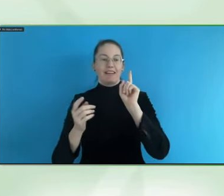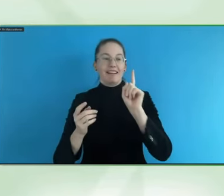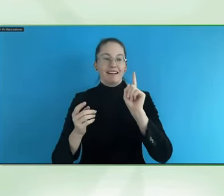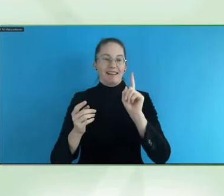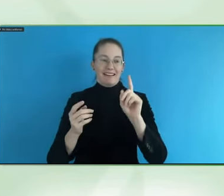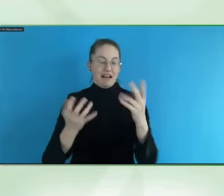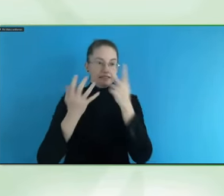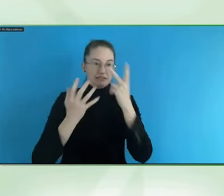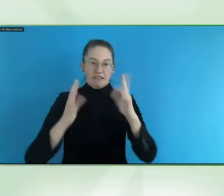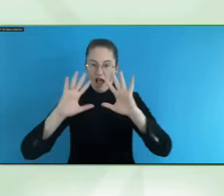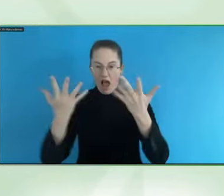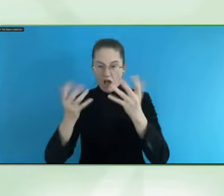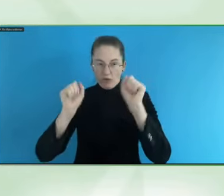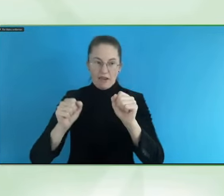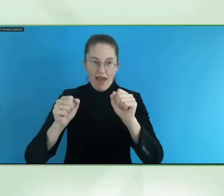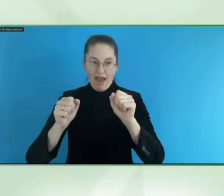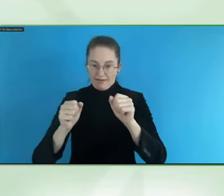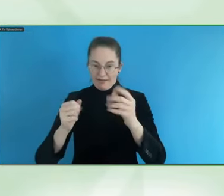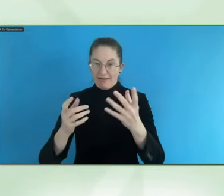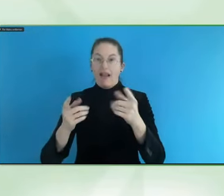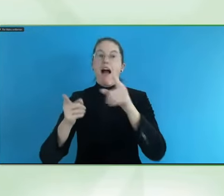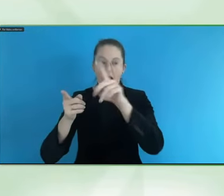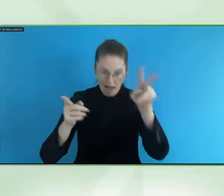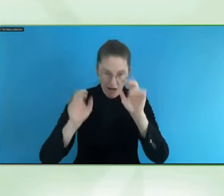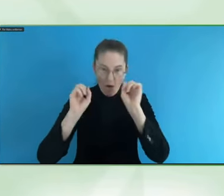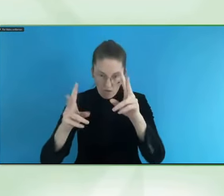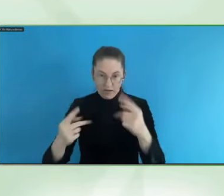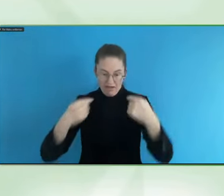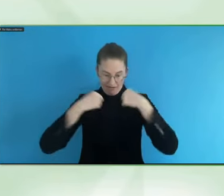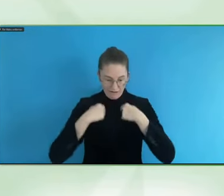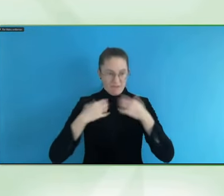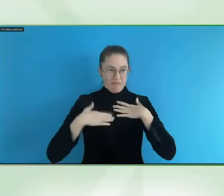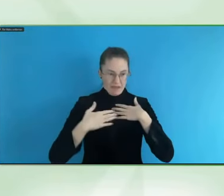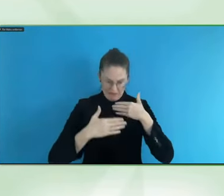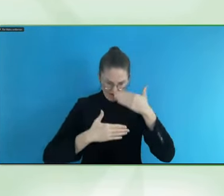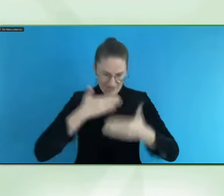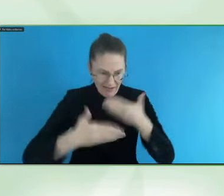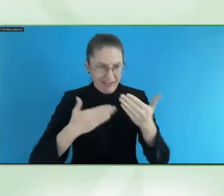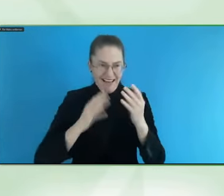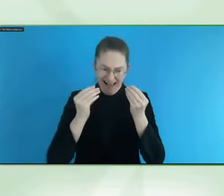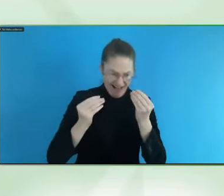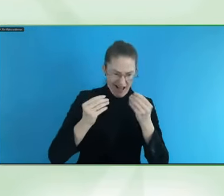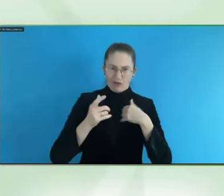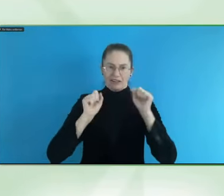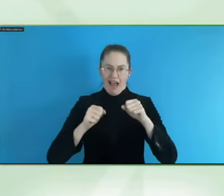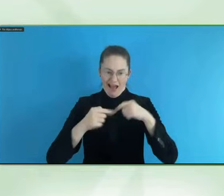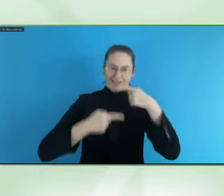How